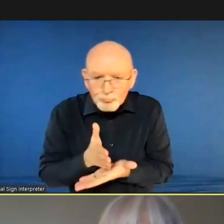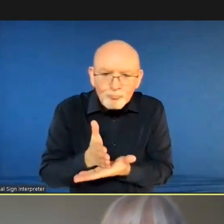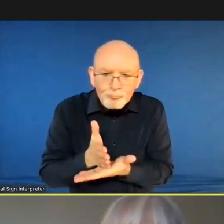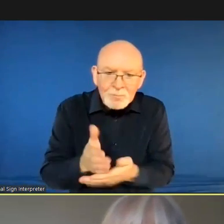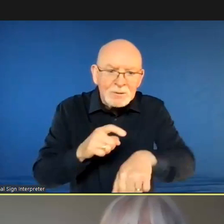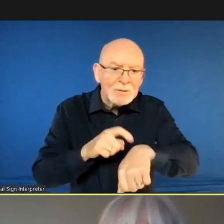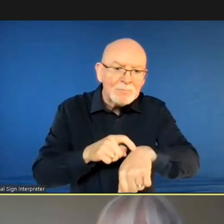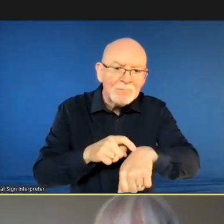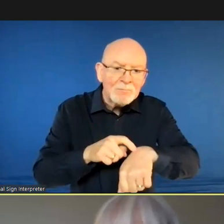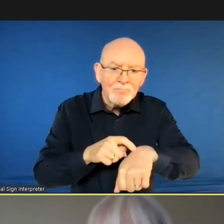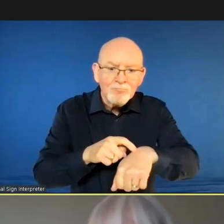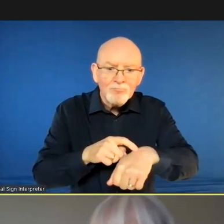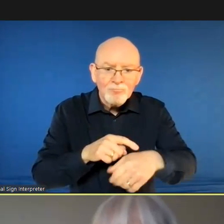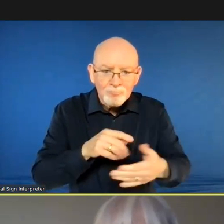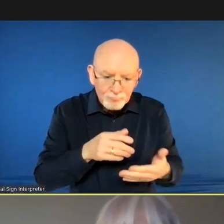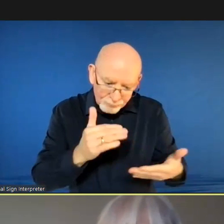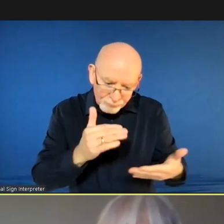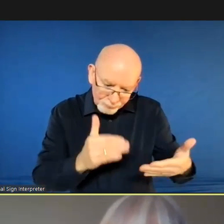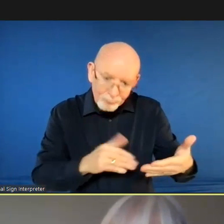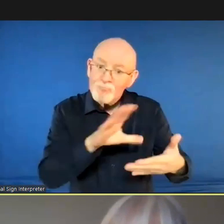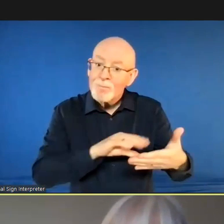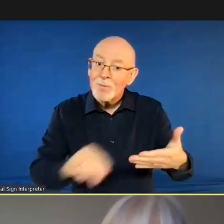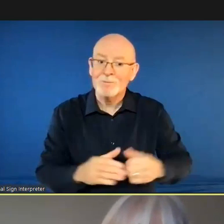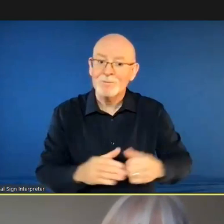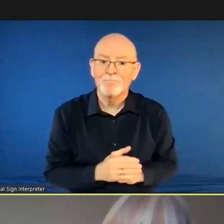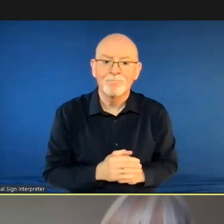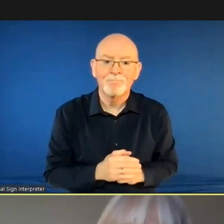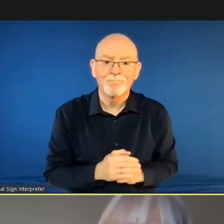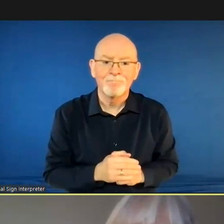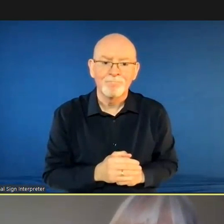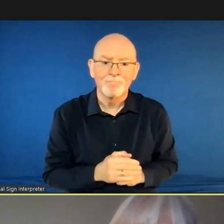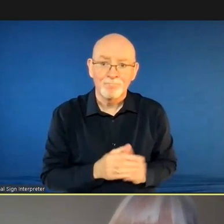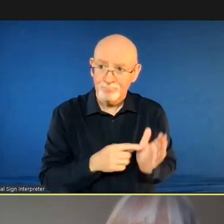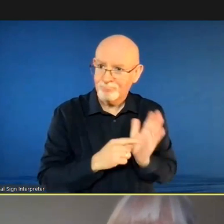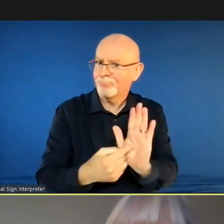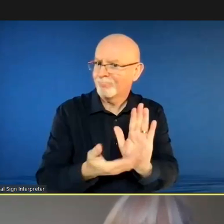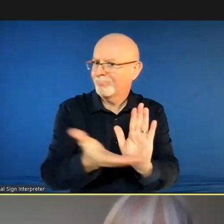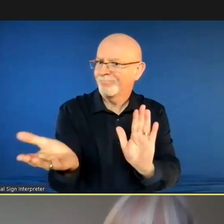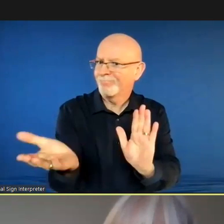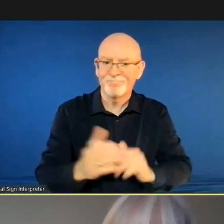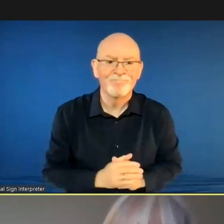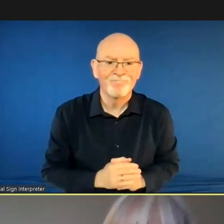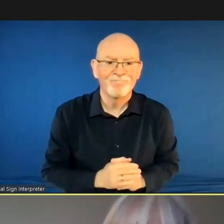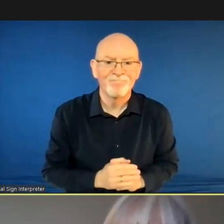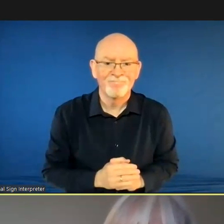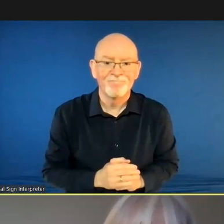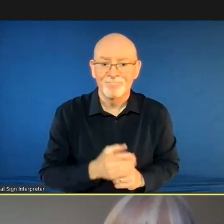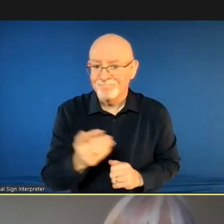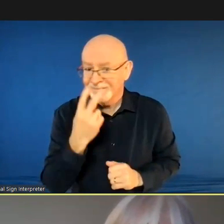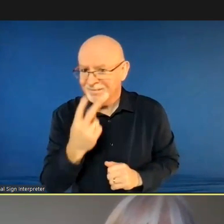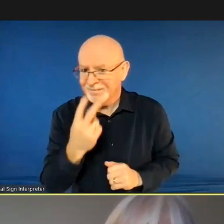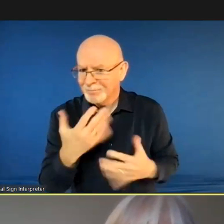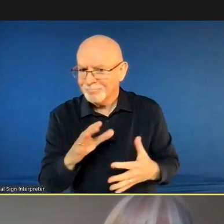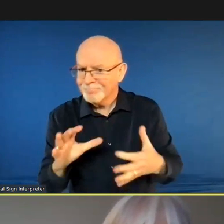have received a link this morning to the whole report, and I do hope you'll have time to go through it at your